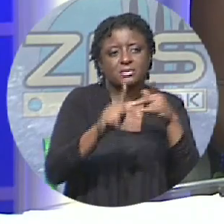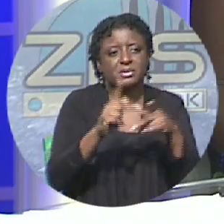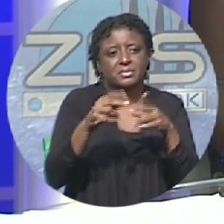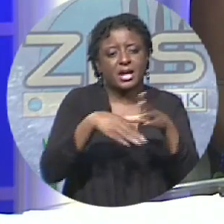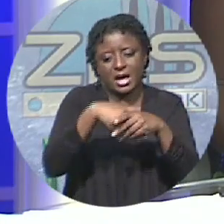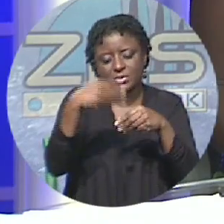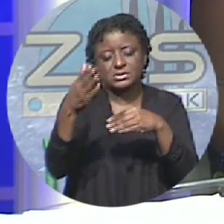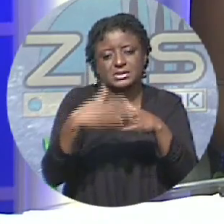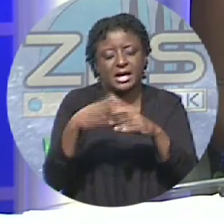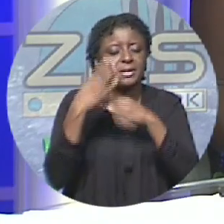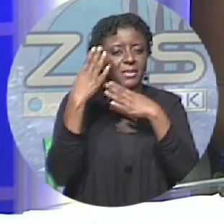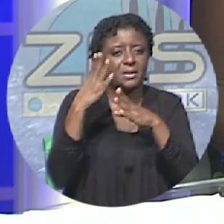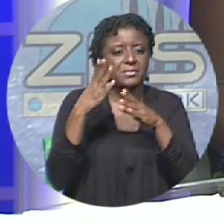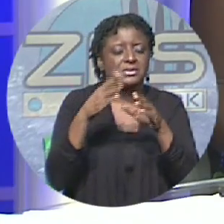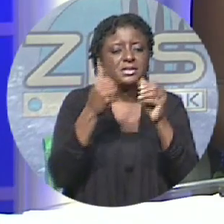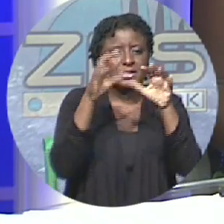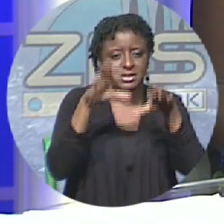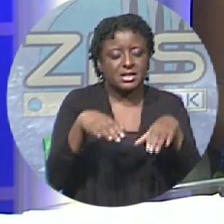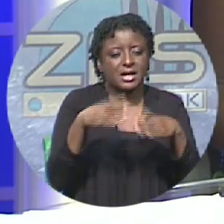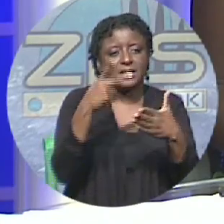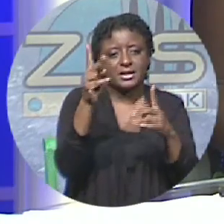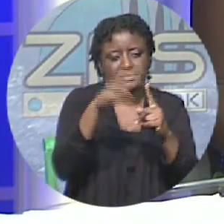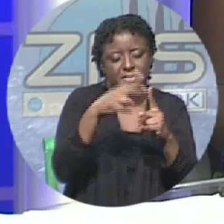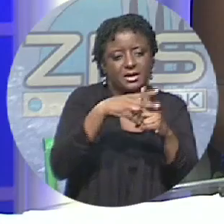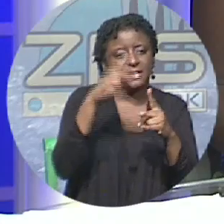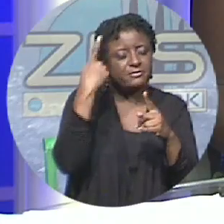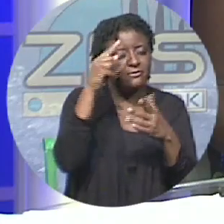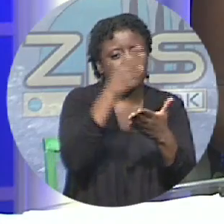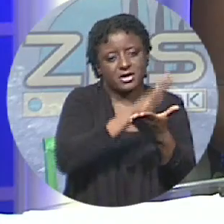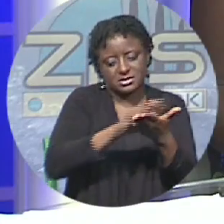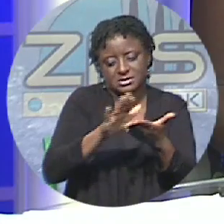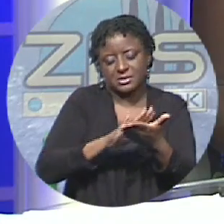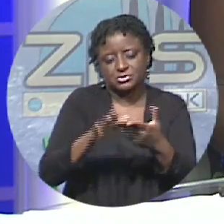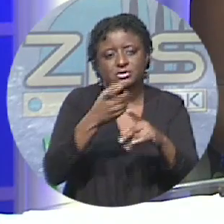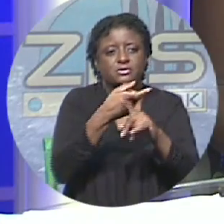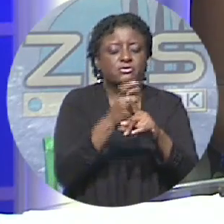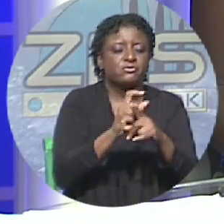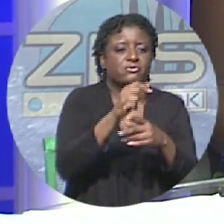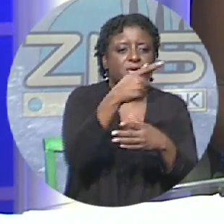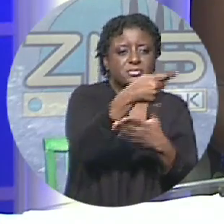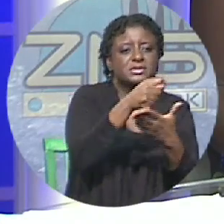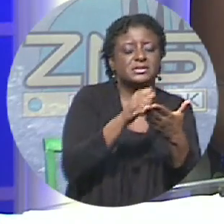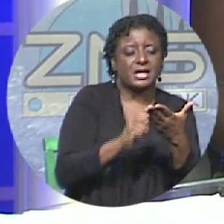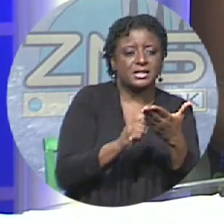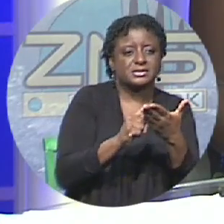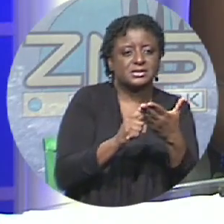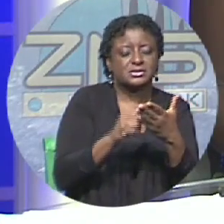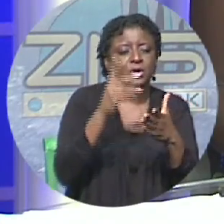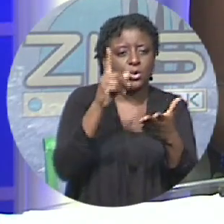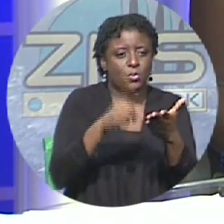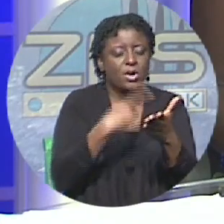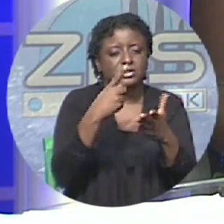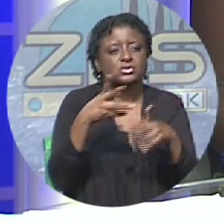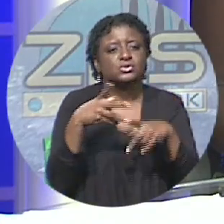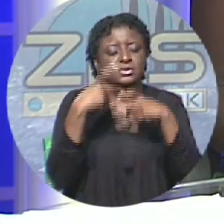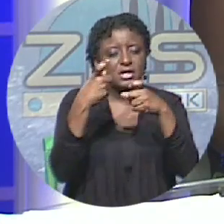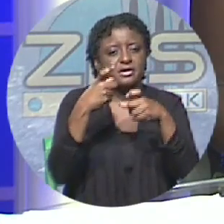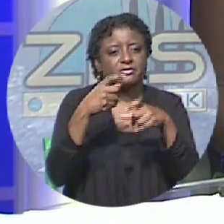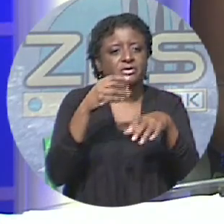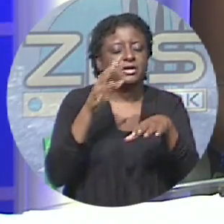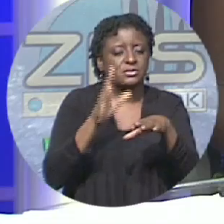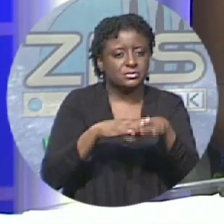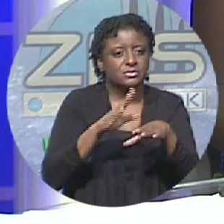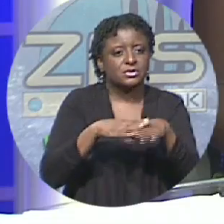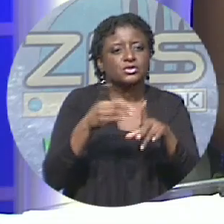the VAT and customs duties once advanced notice and documentation is given to the Ministry of Finance or the request